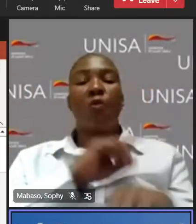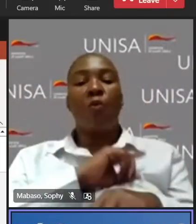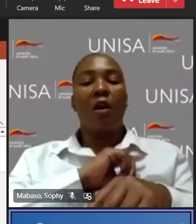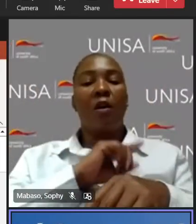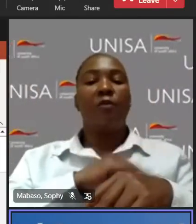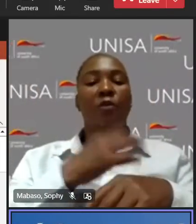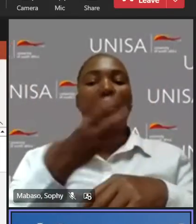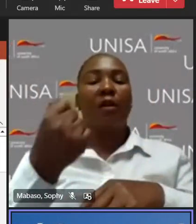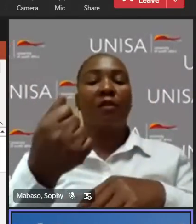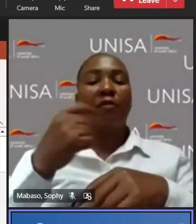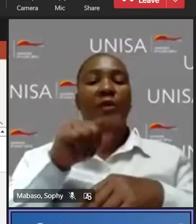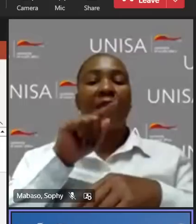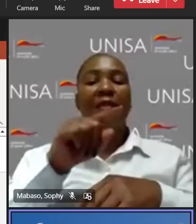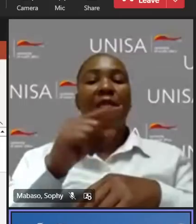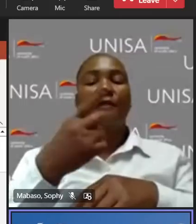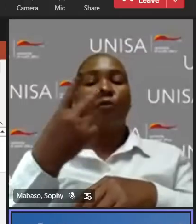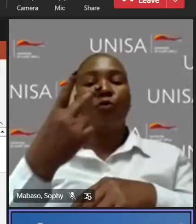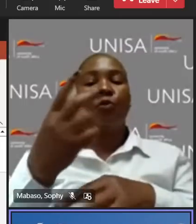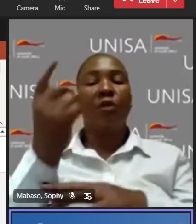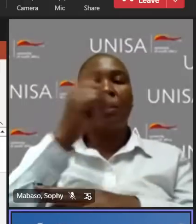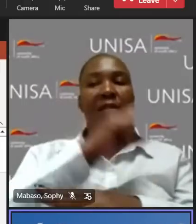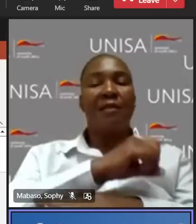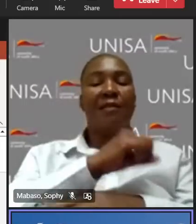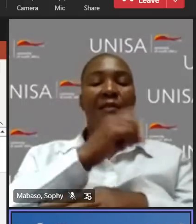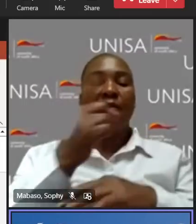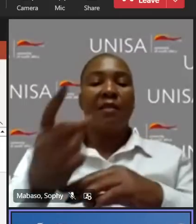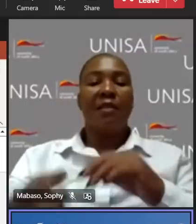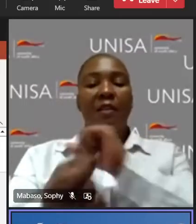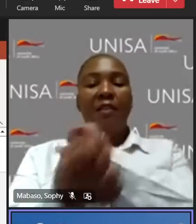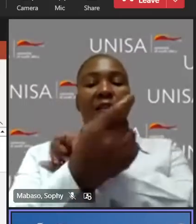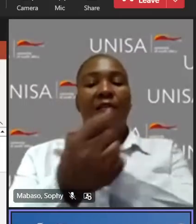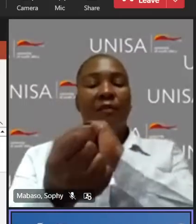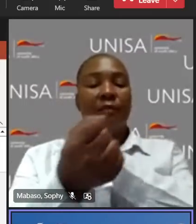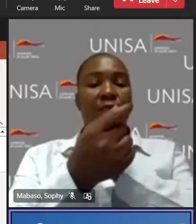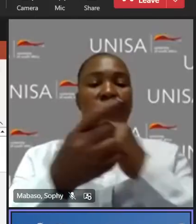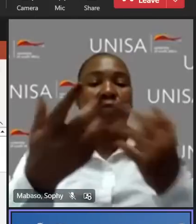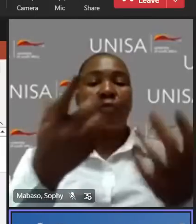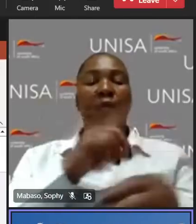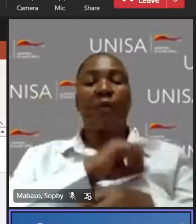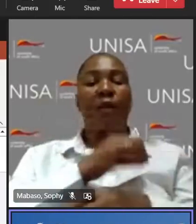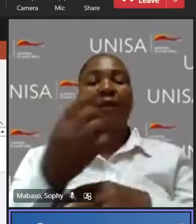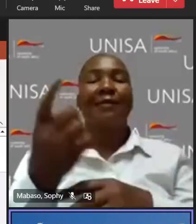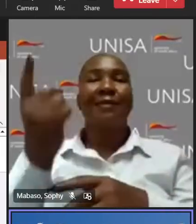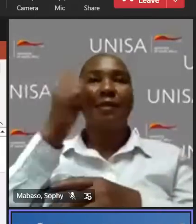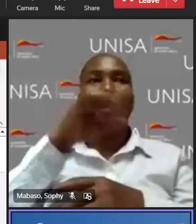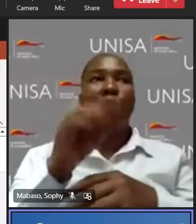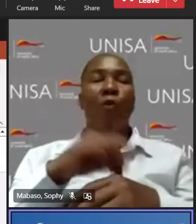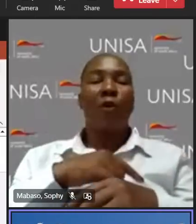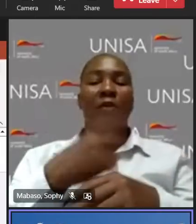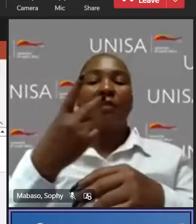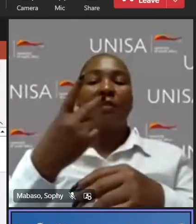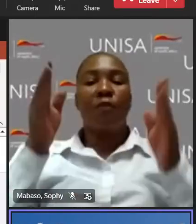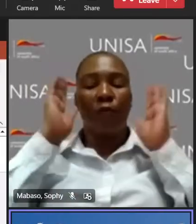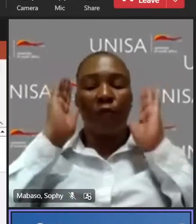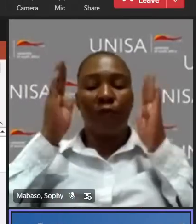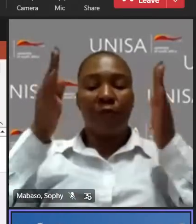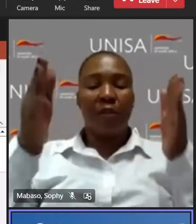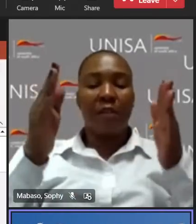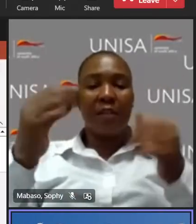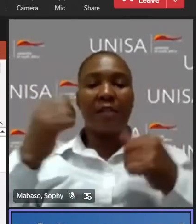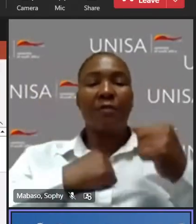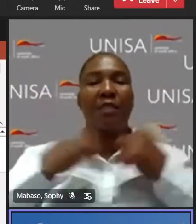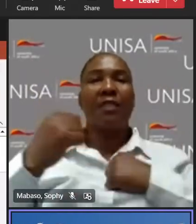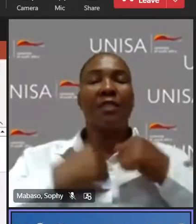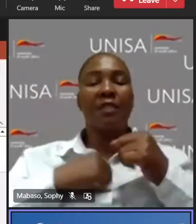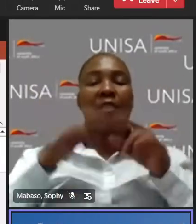have this 2-day session, because we are in day one just focusing on administrative issues that students are